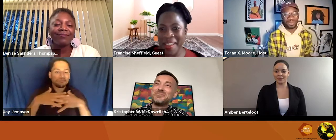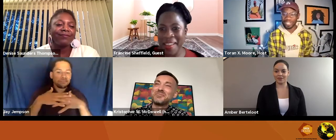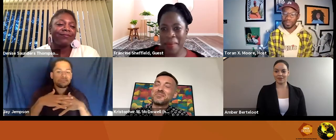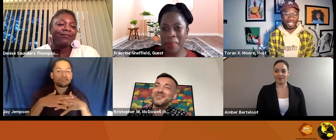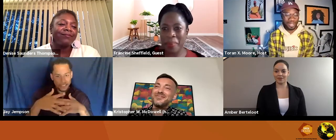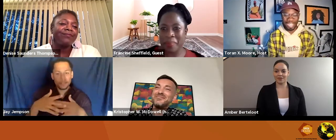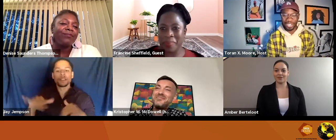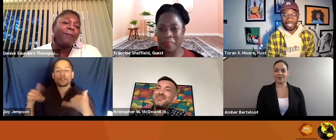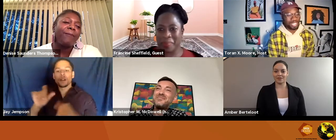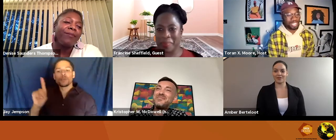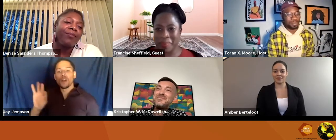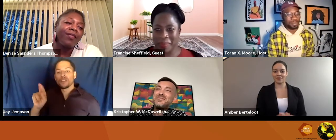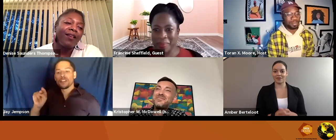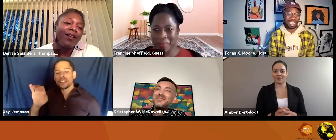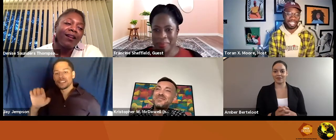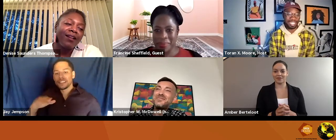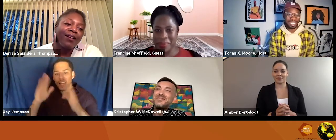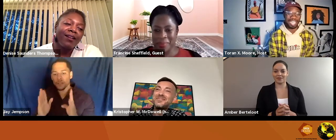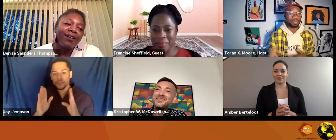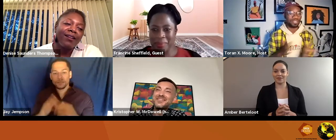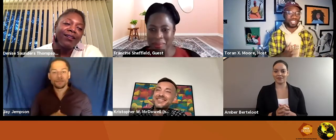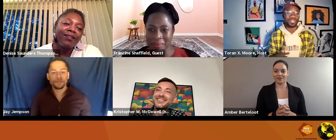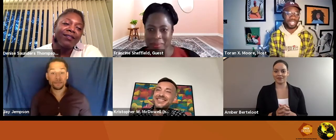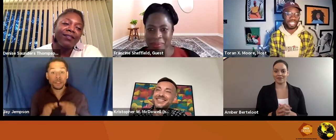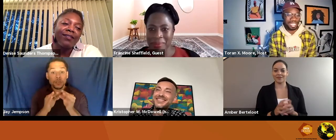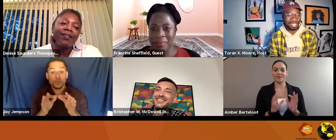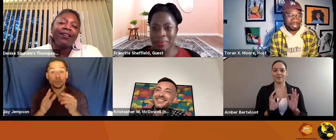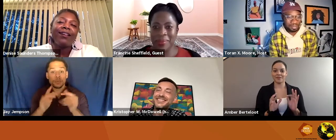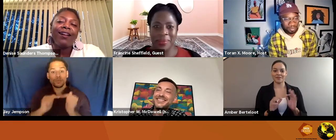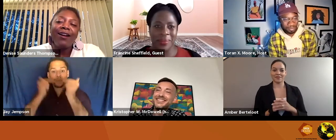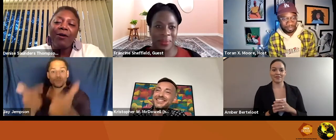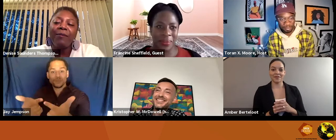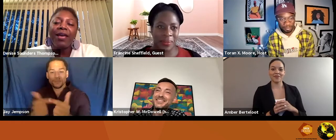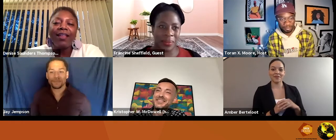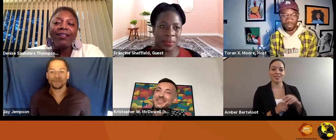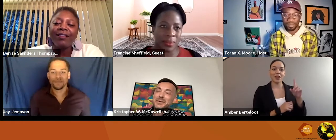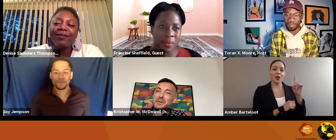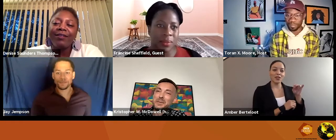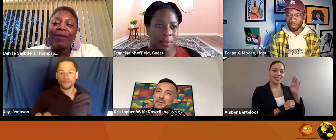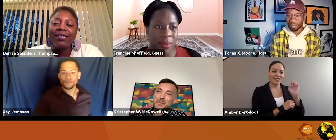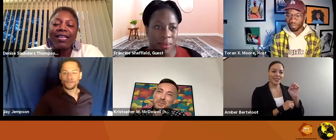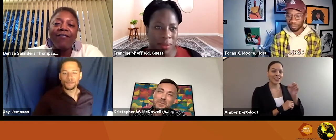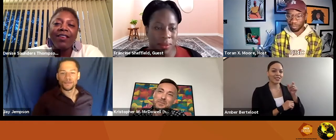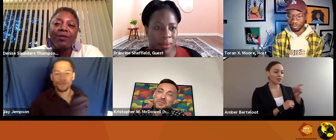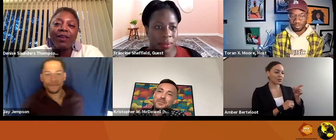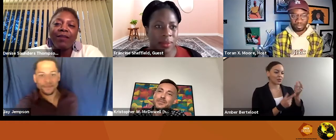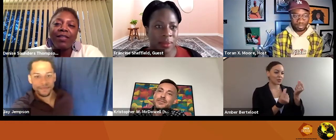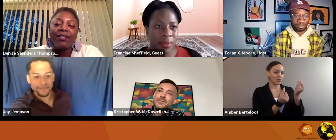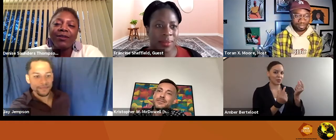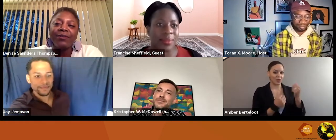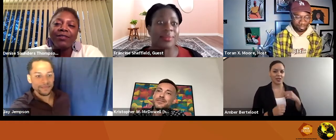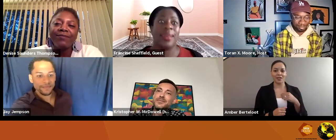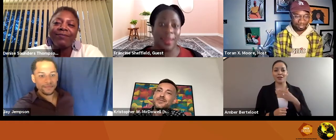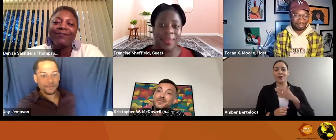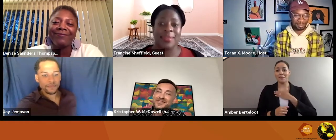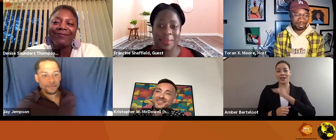Denise, what have you been doing? I know you've talked about a lot of changes and a lot of pivots you've had to make. Oh man, my staff keeps me on my